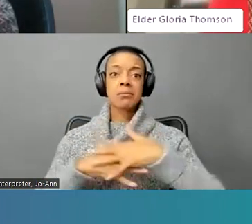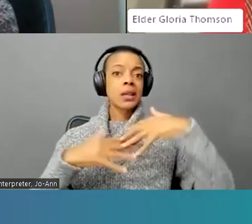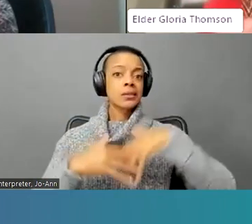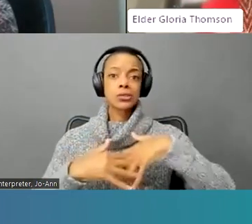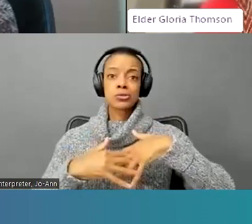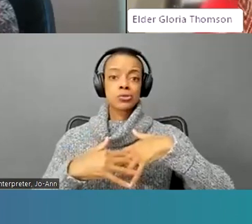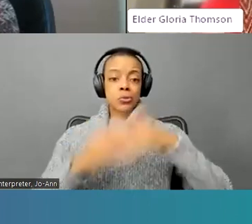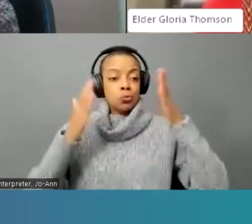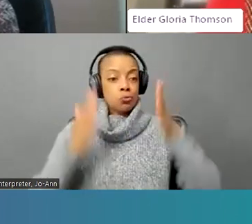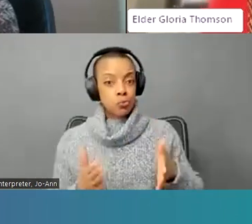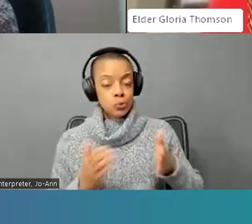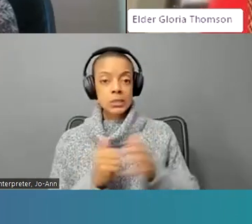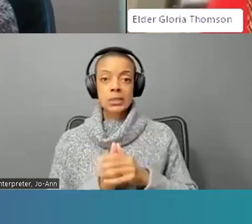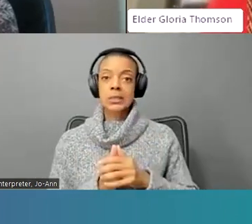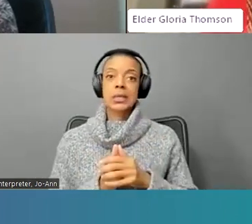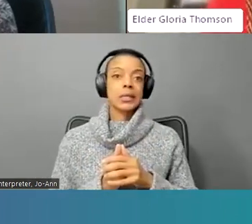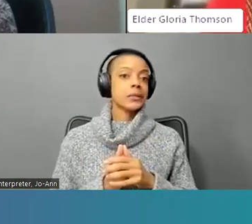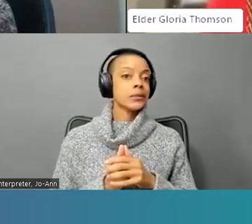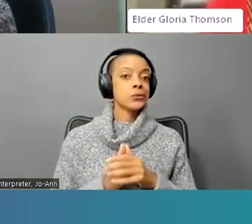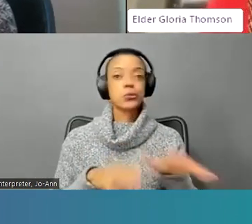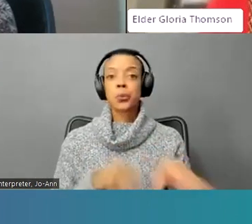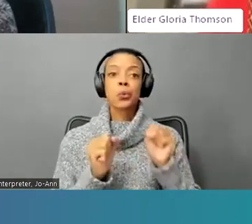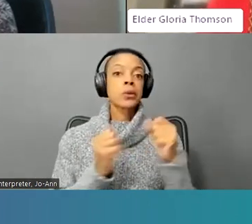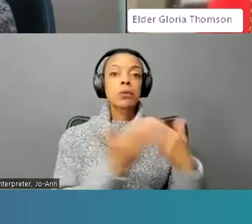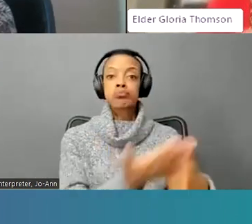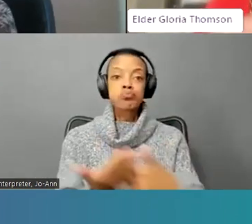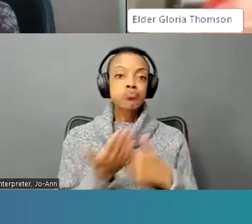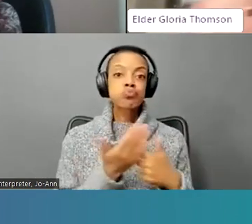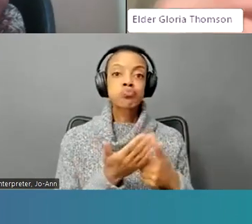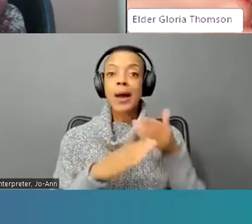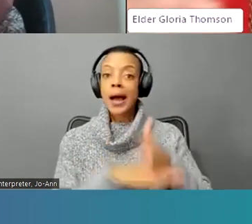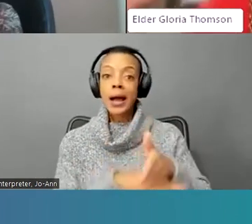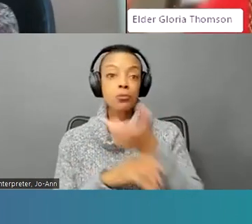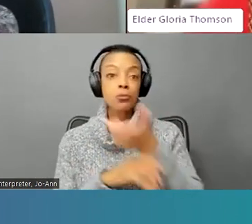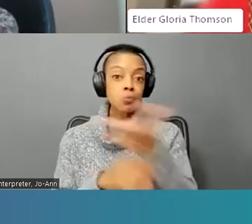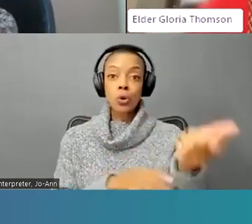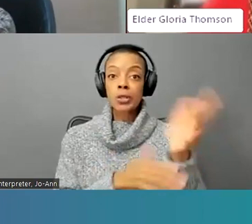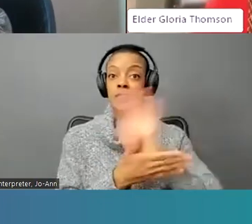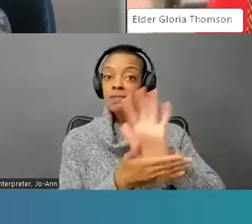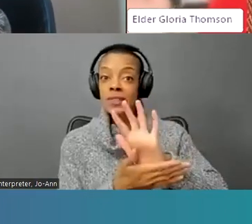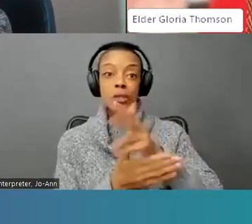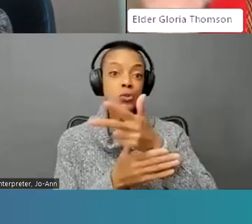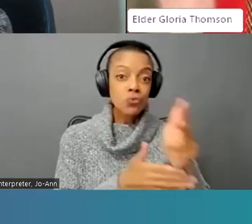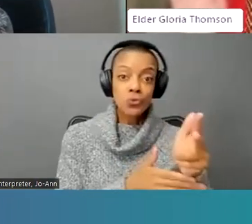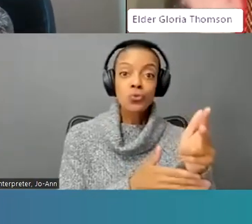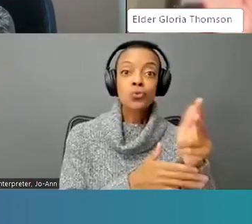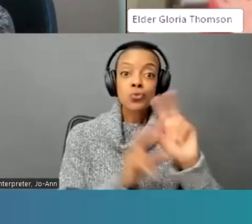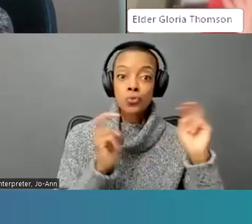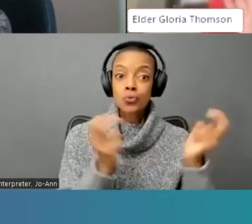the viewing of the movie or the video, and to let everybody in the